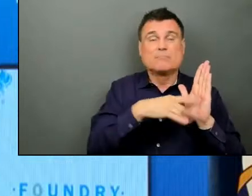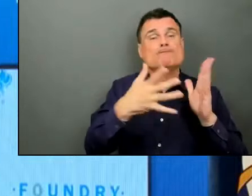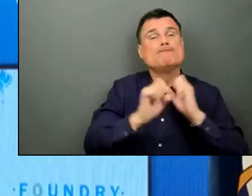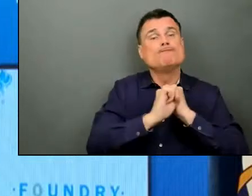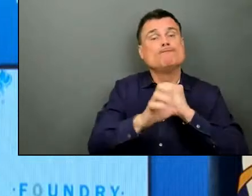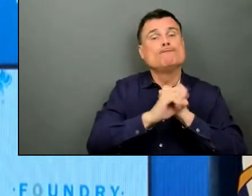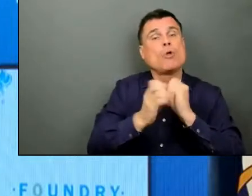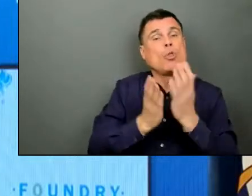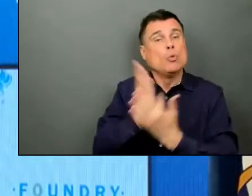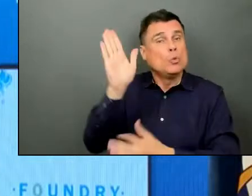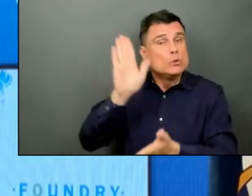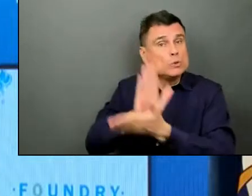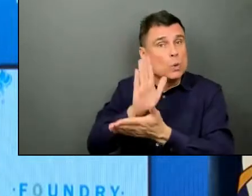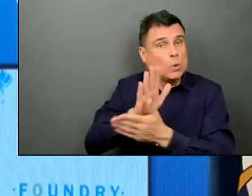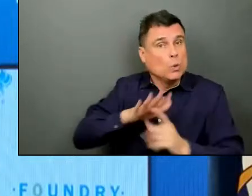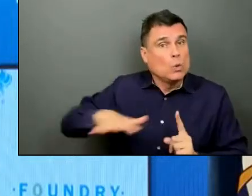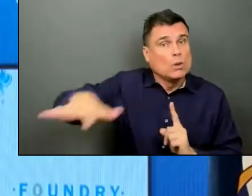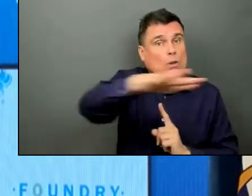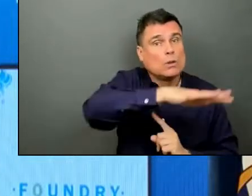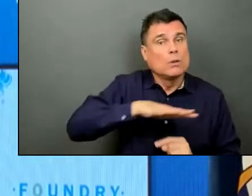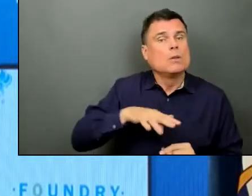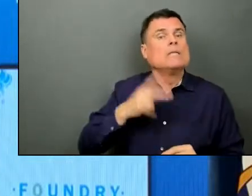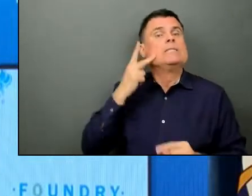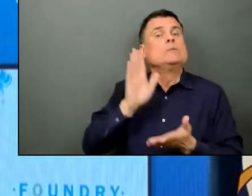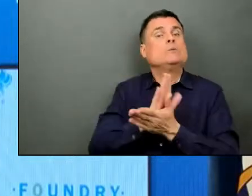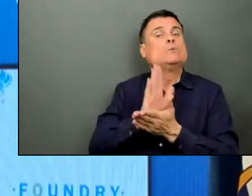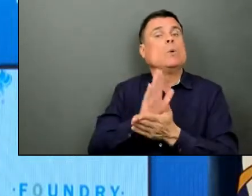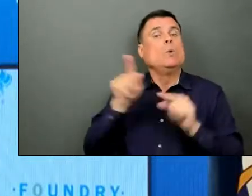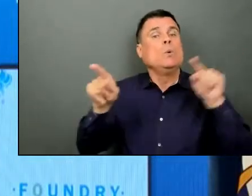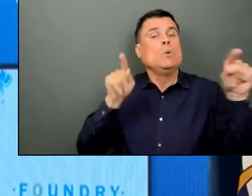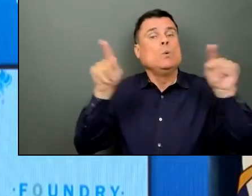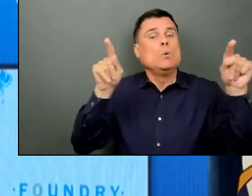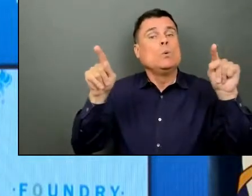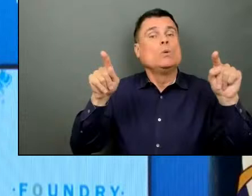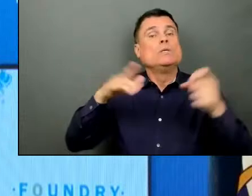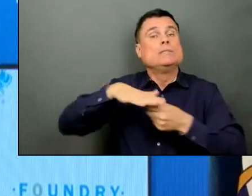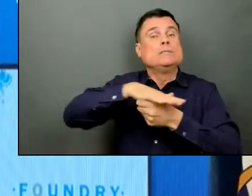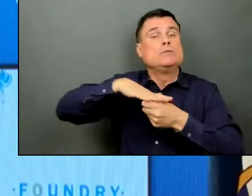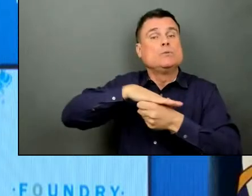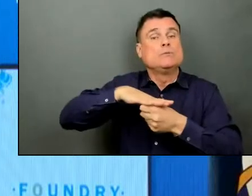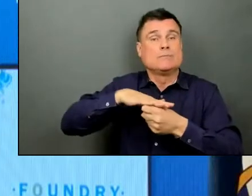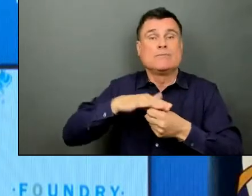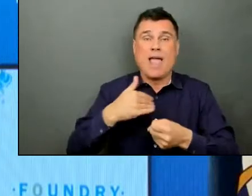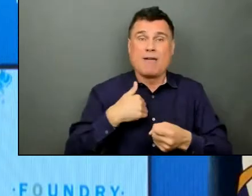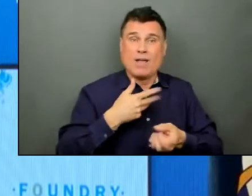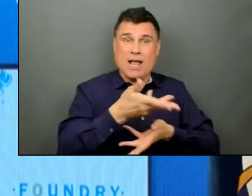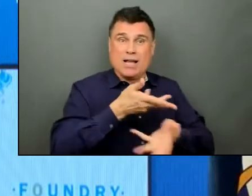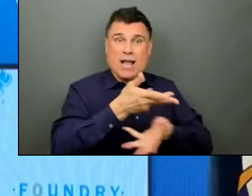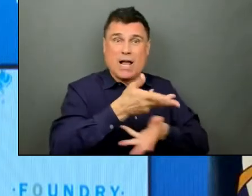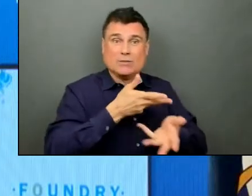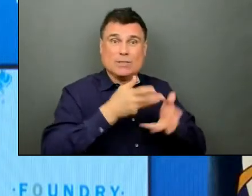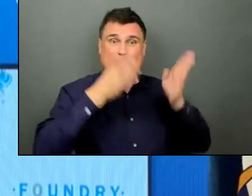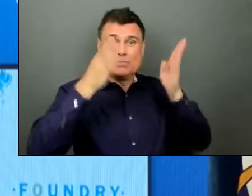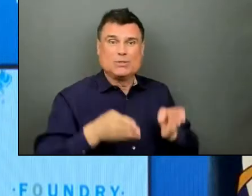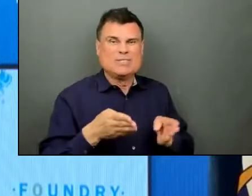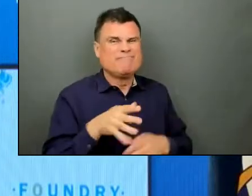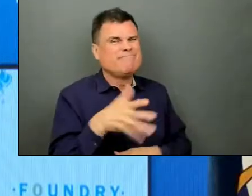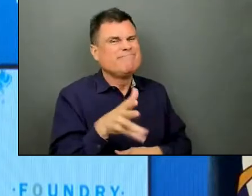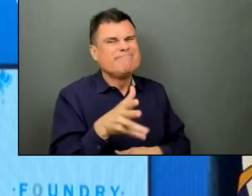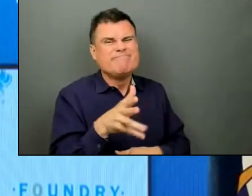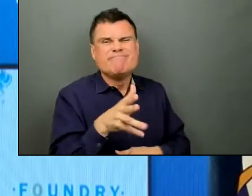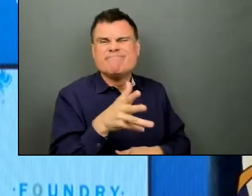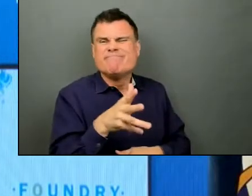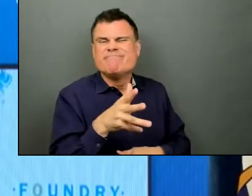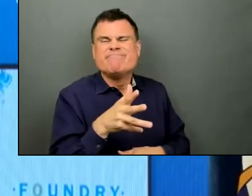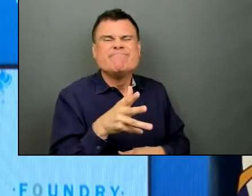sometimes underfunded and possibly based on traditional models of counseling, not looking